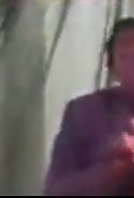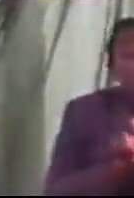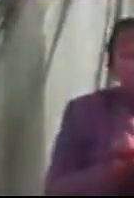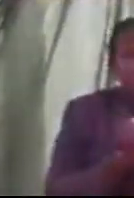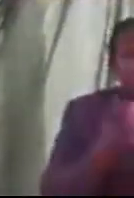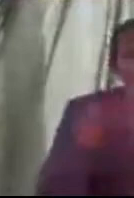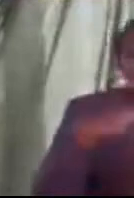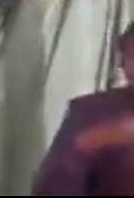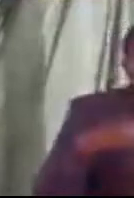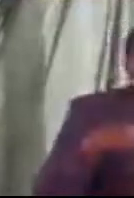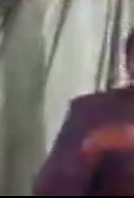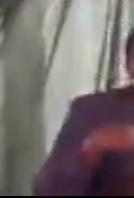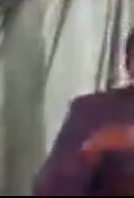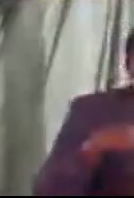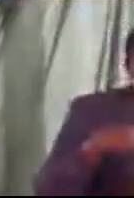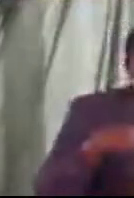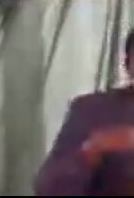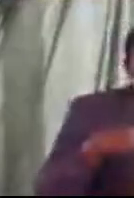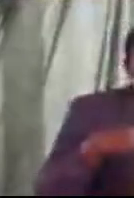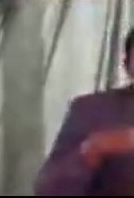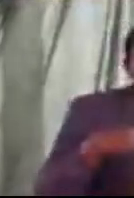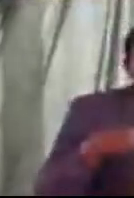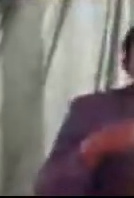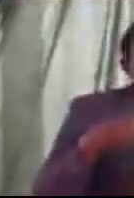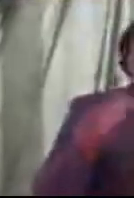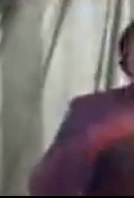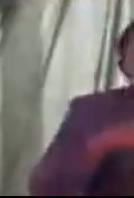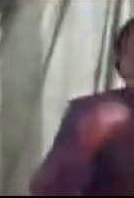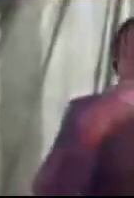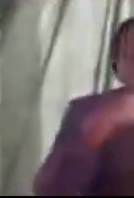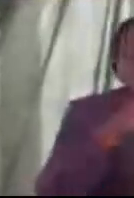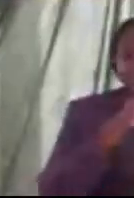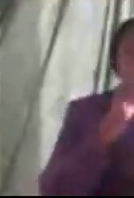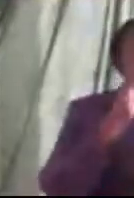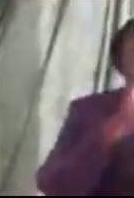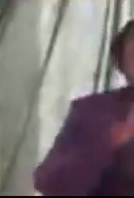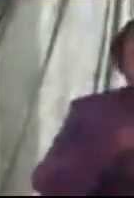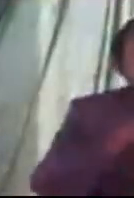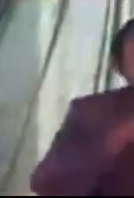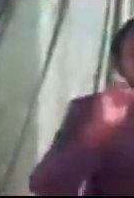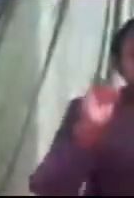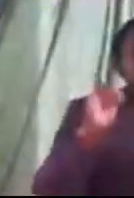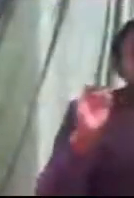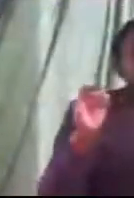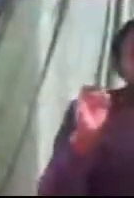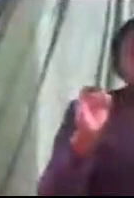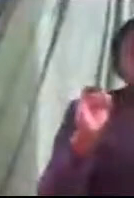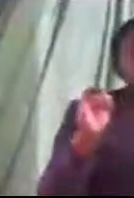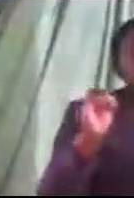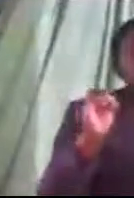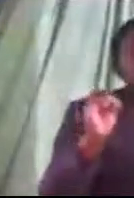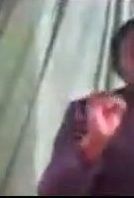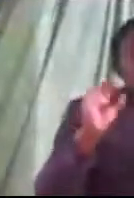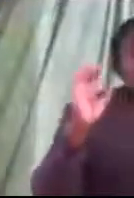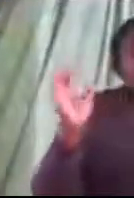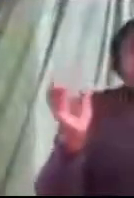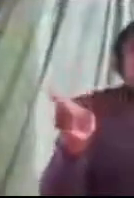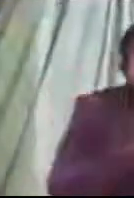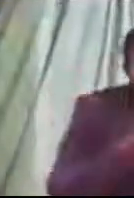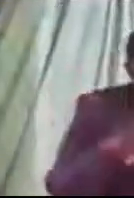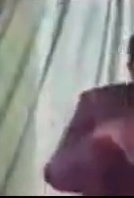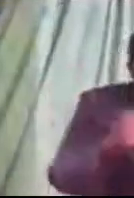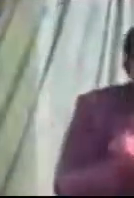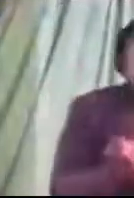What I would say, there is gestae of the coup, the people who are, you know, swept up in all that melee, whatever it